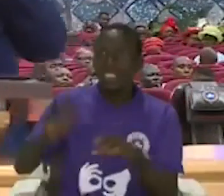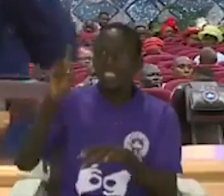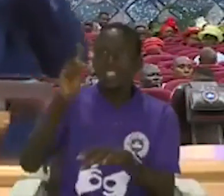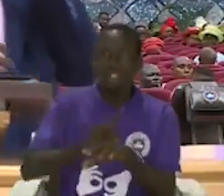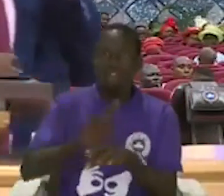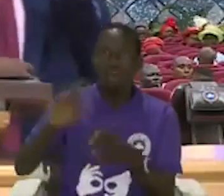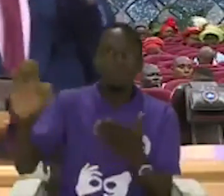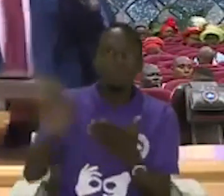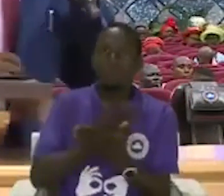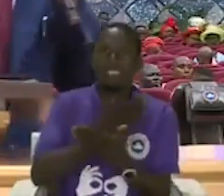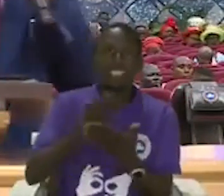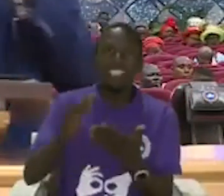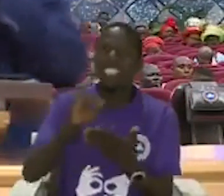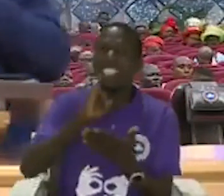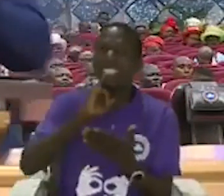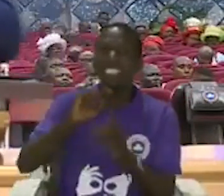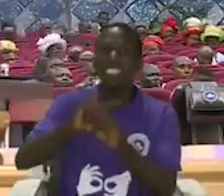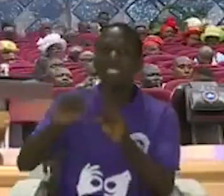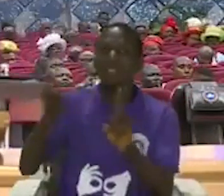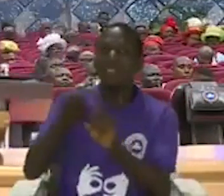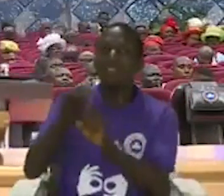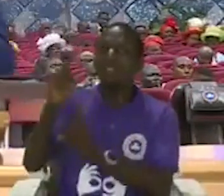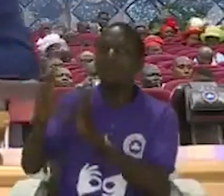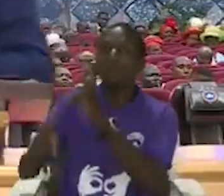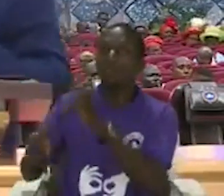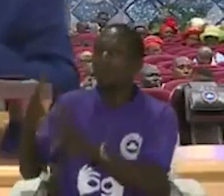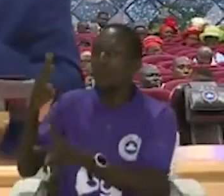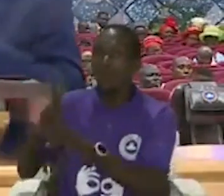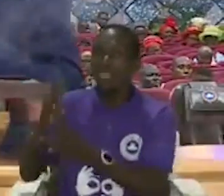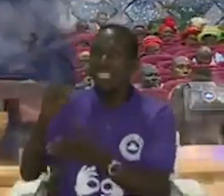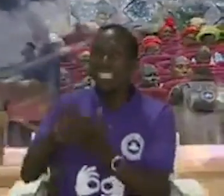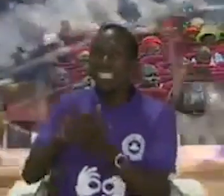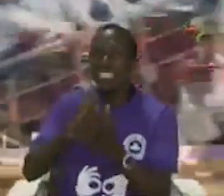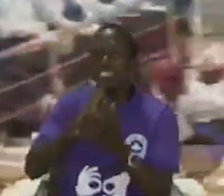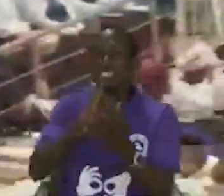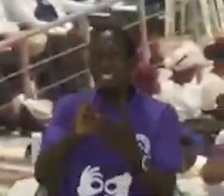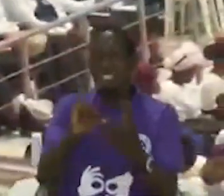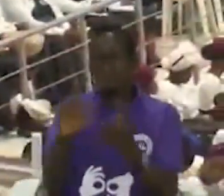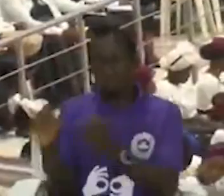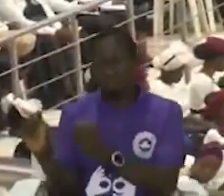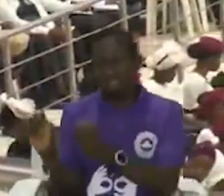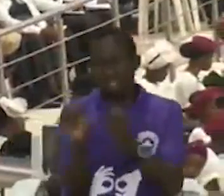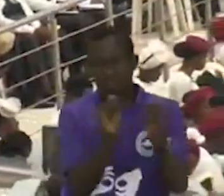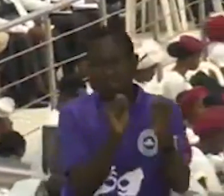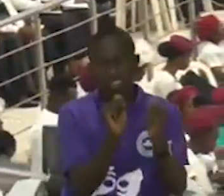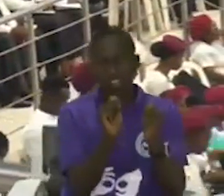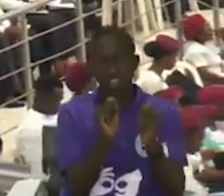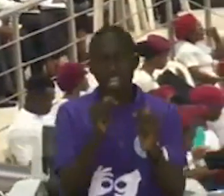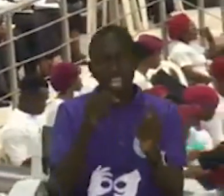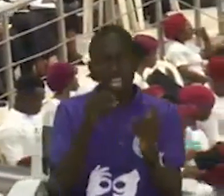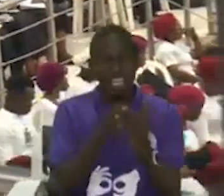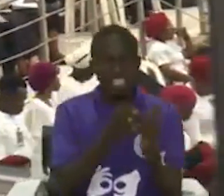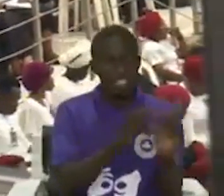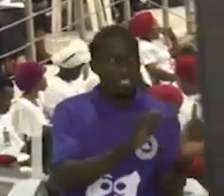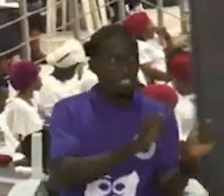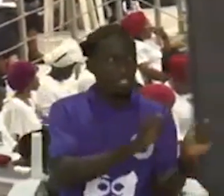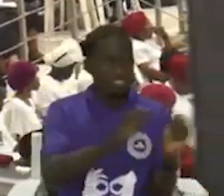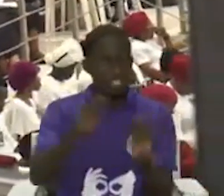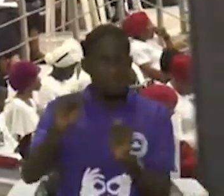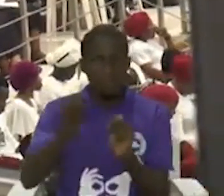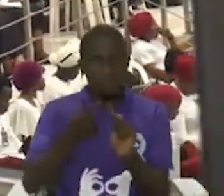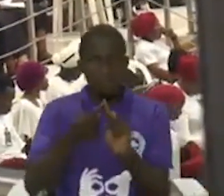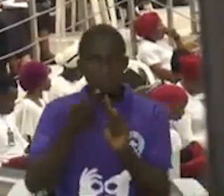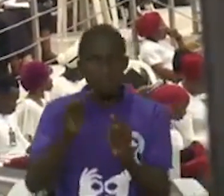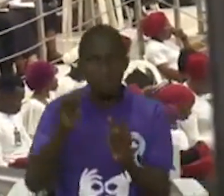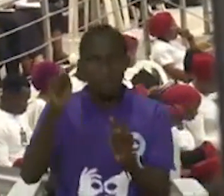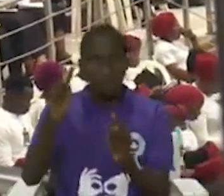music is not like in the world. It's a transportation. It takes us from one level of grace to another level